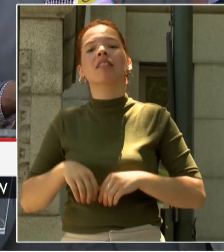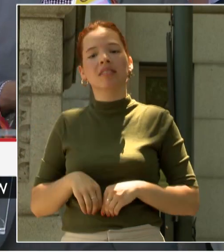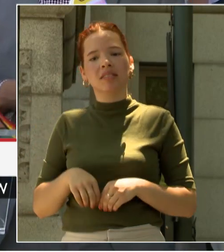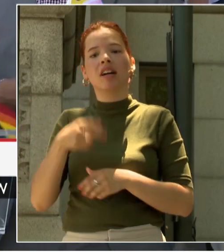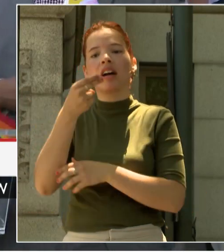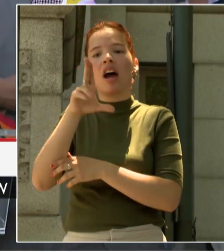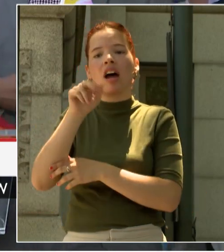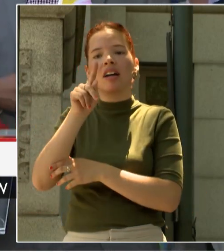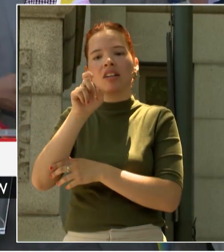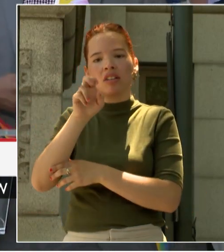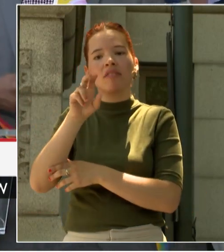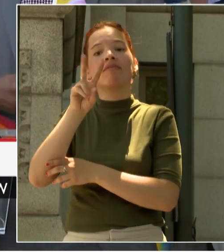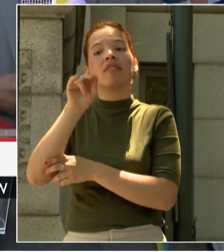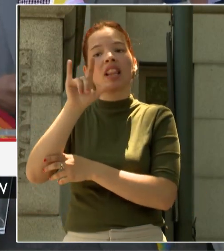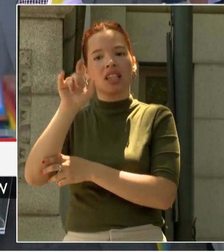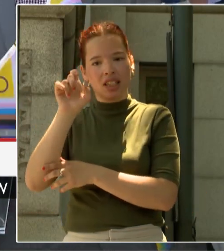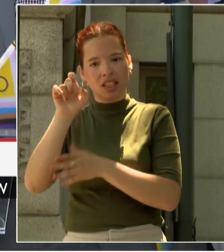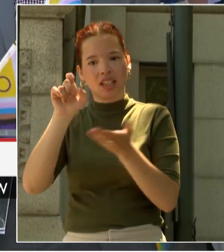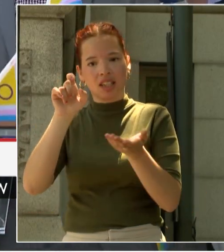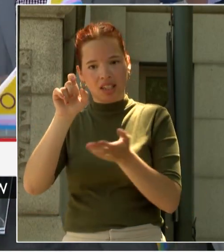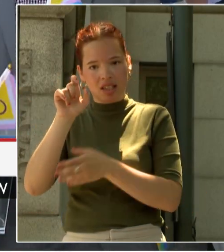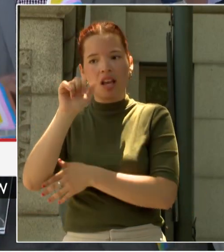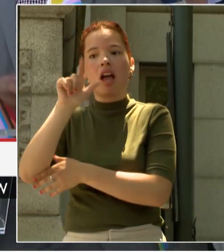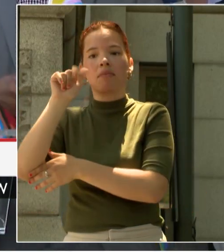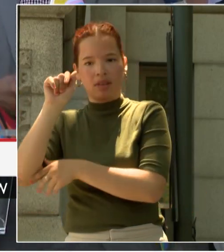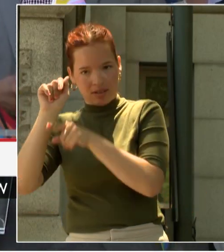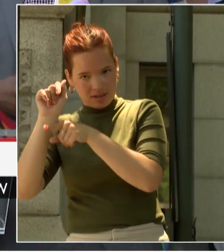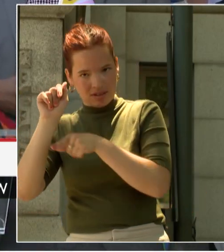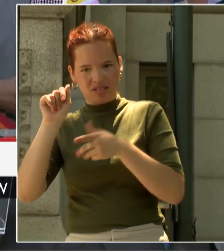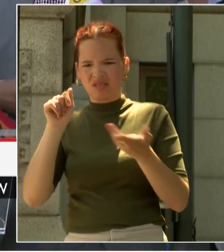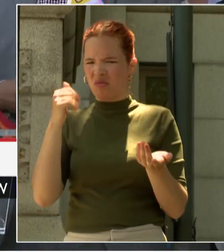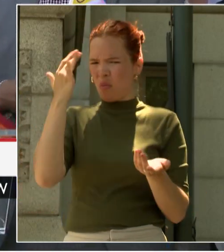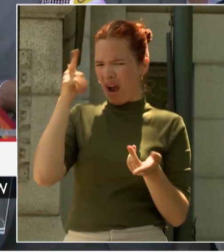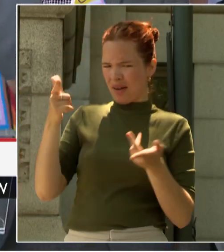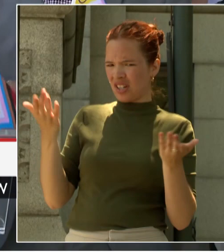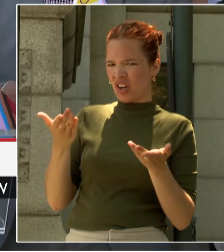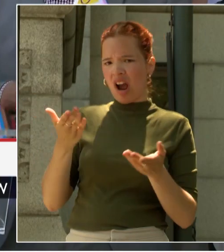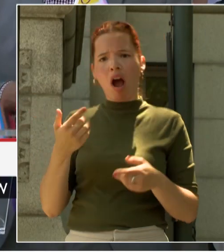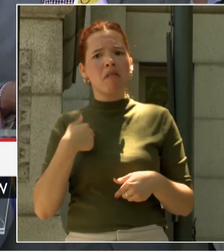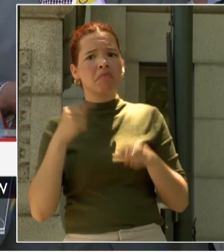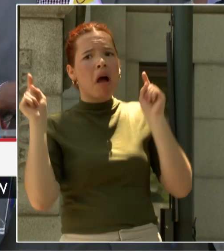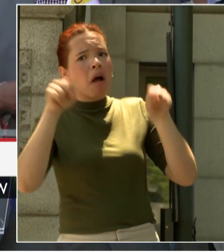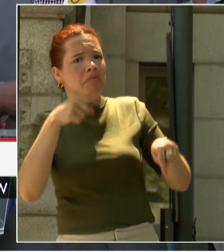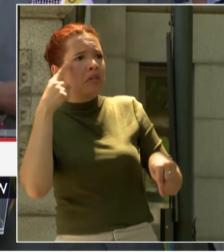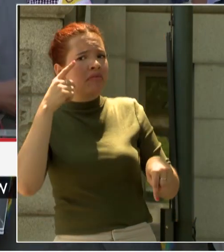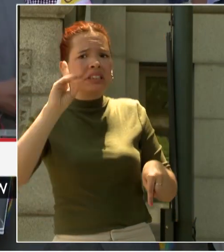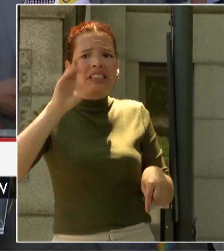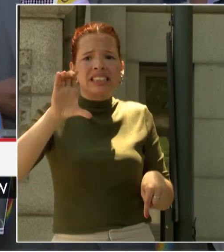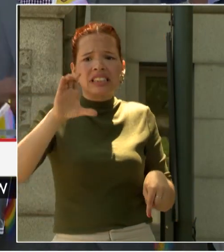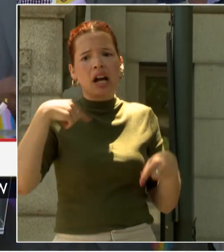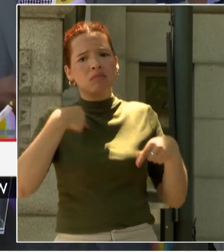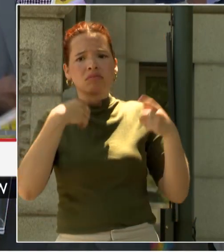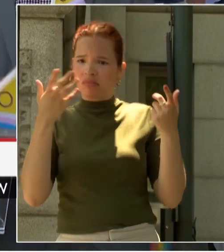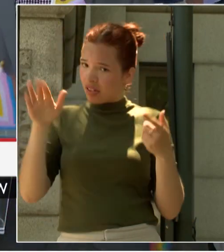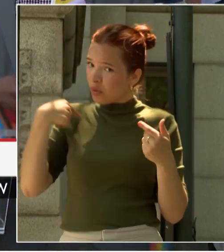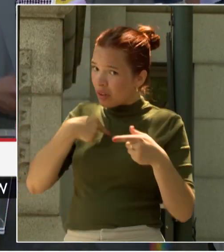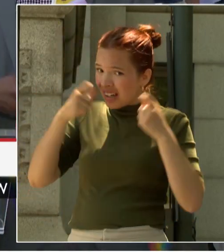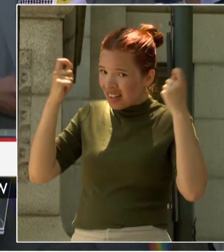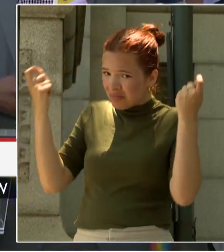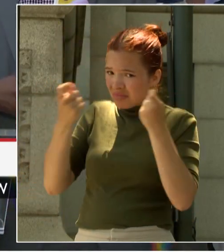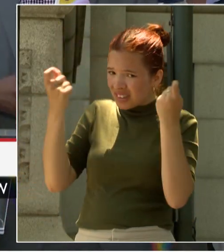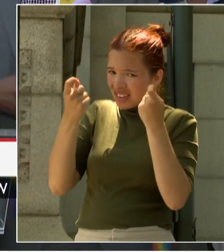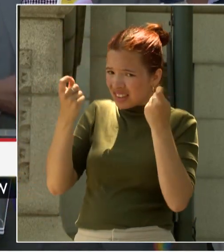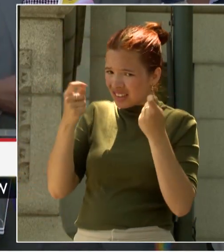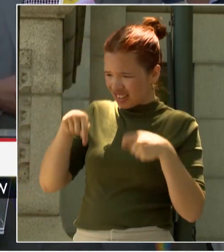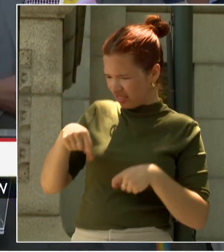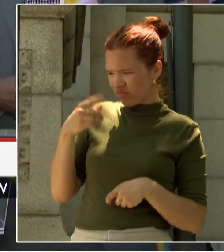about why they came to the district. And I said, you know, we're so glad to have you here for the Pride Festival, but what brings you here to D.C.? And they said to